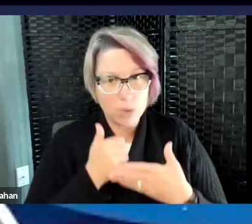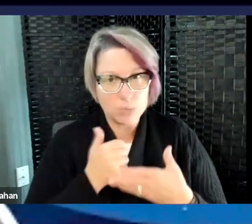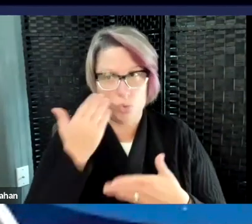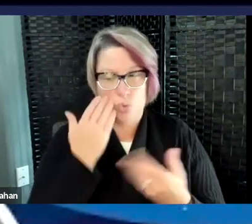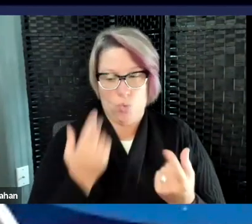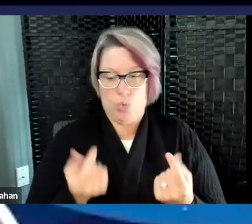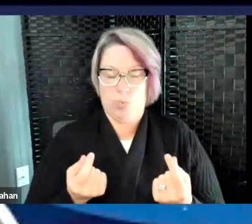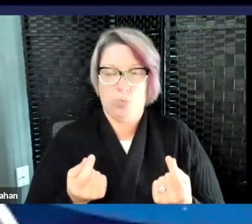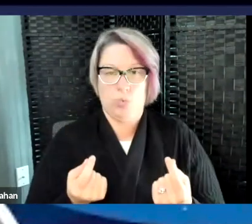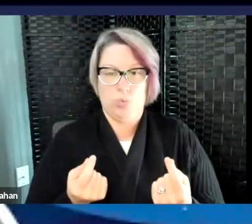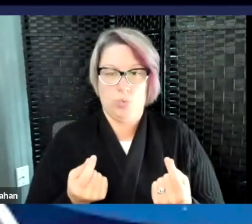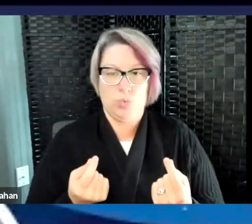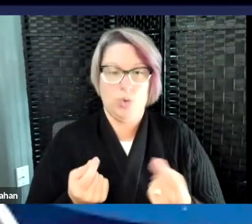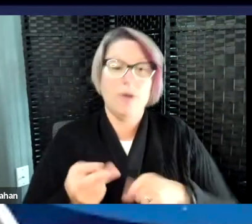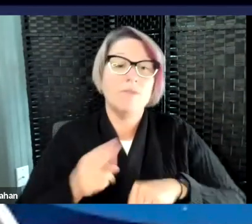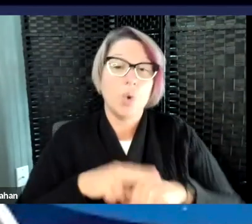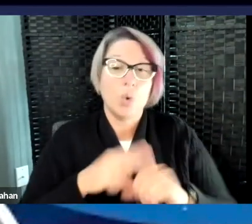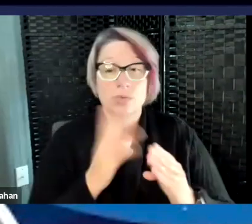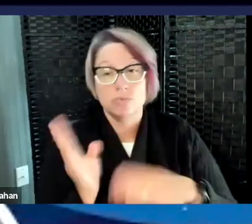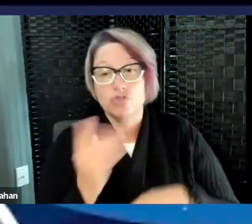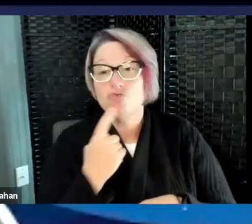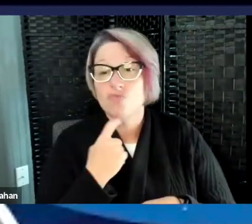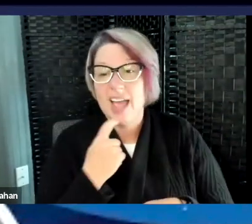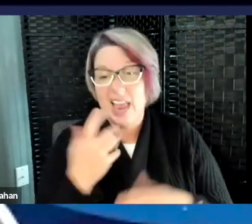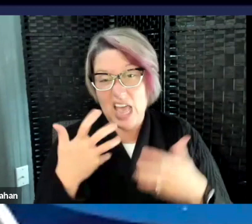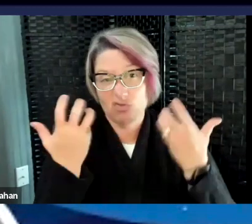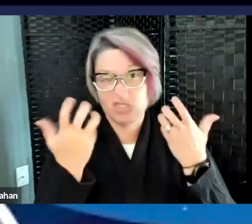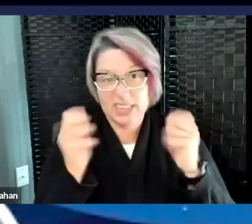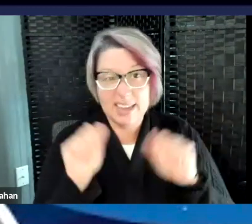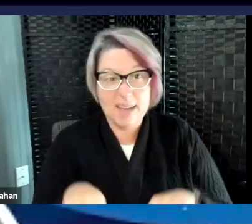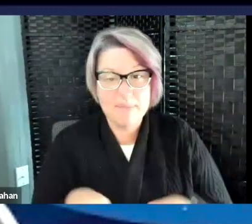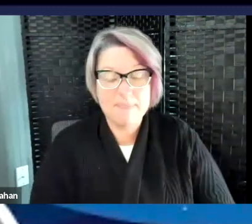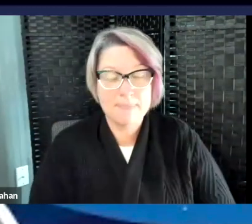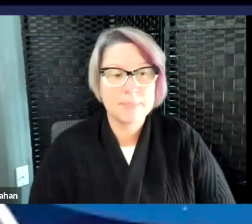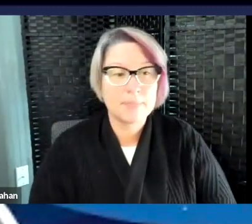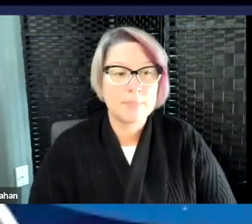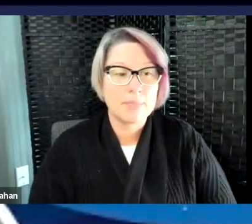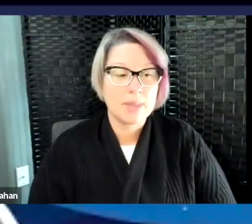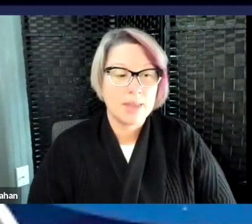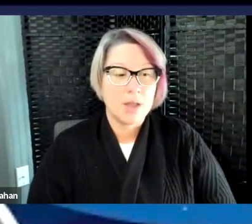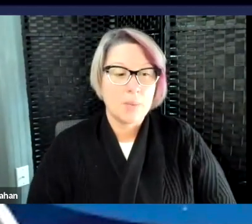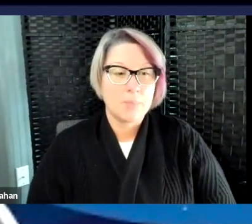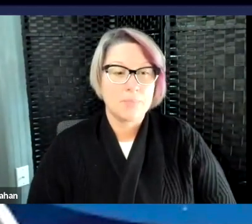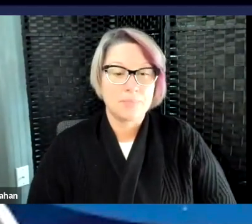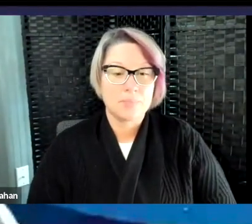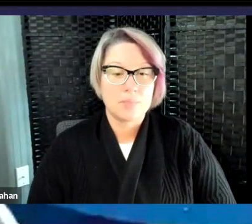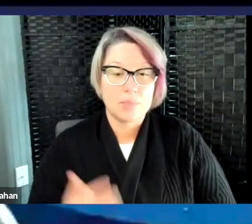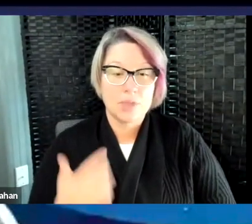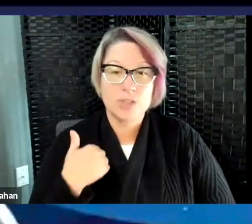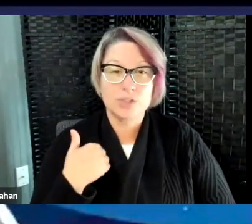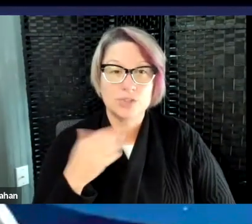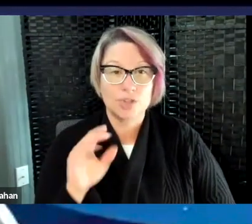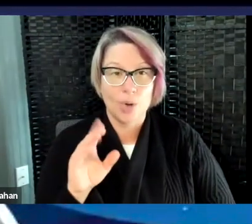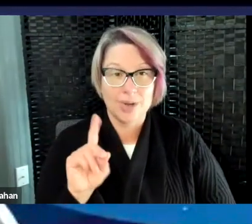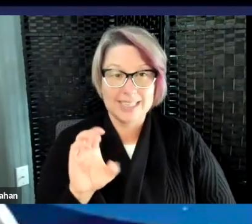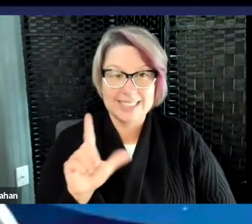do. And then, of course, you can be in the red, you can be angry. All right. All right. So I'm just seeing, I love just using emotion emojis. Declan, you're